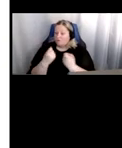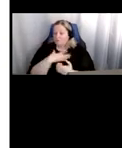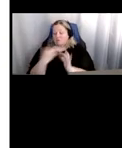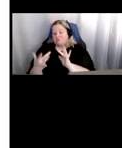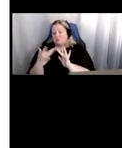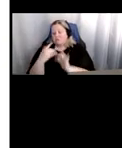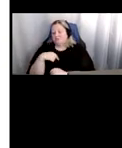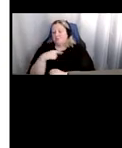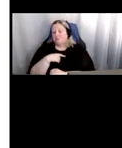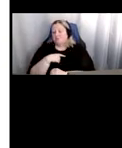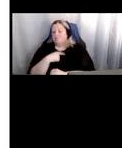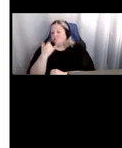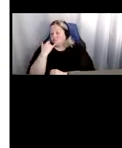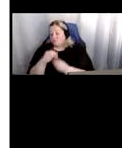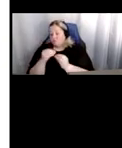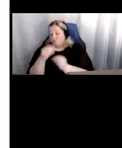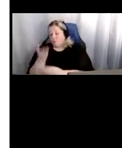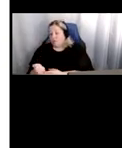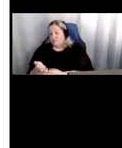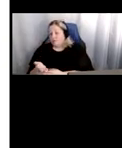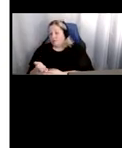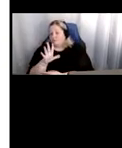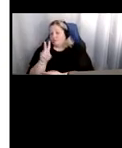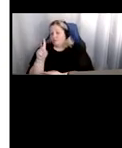us. I listed the phone number here,